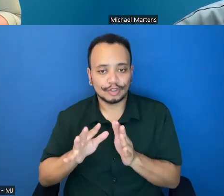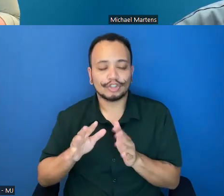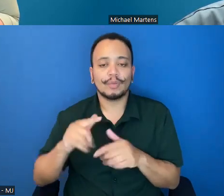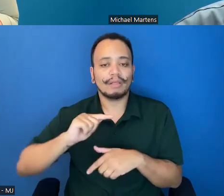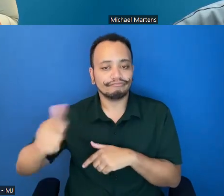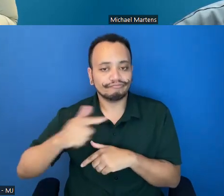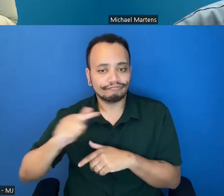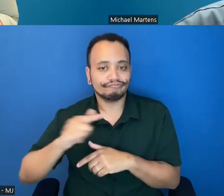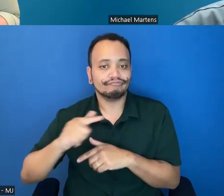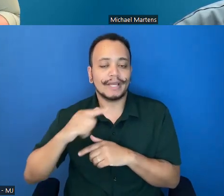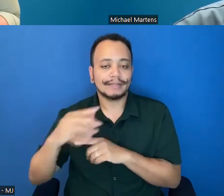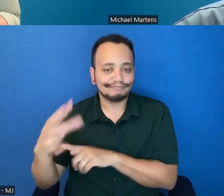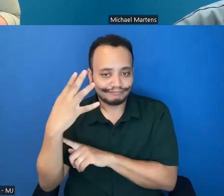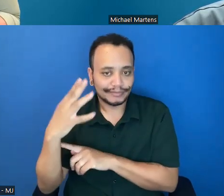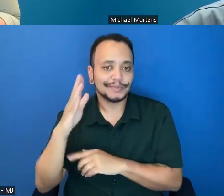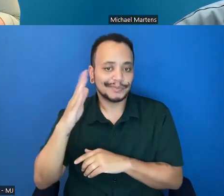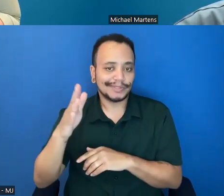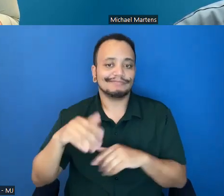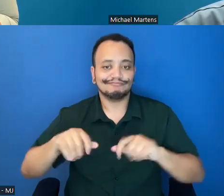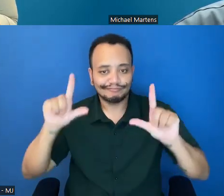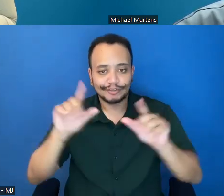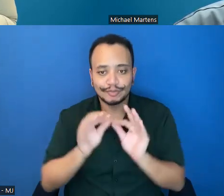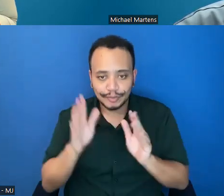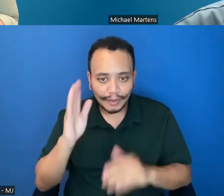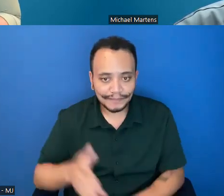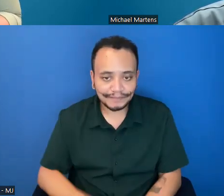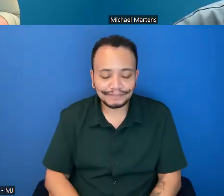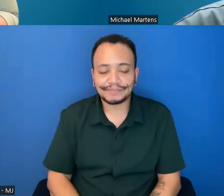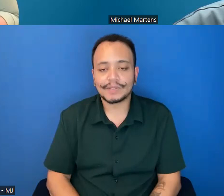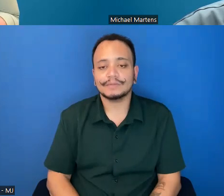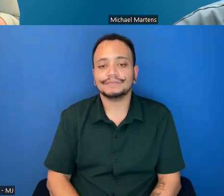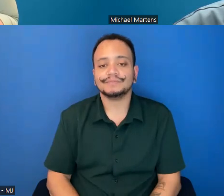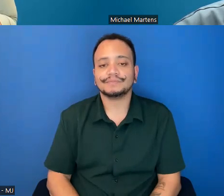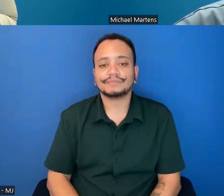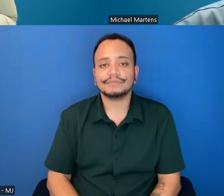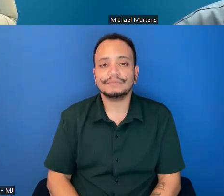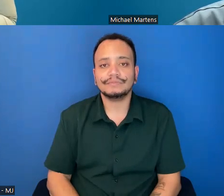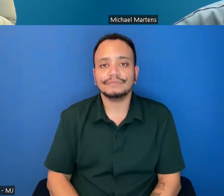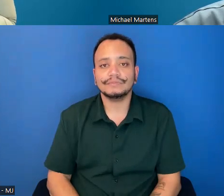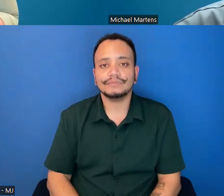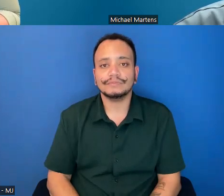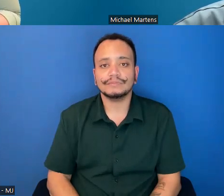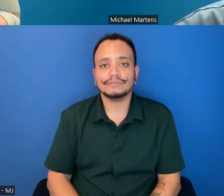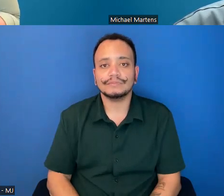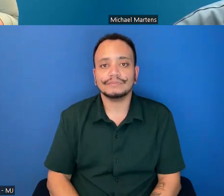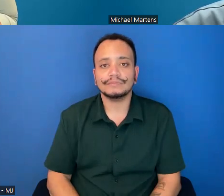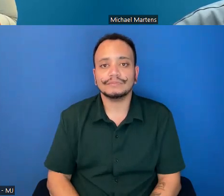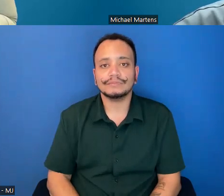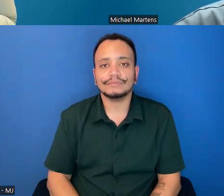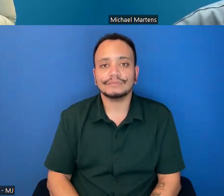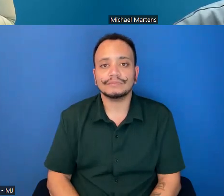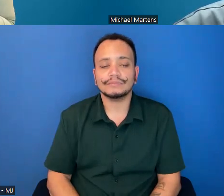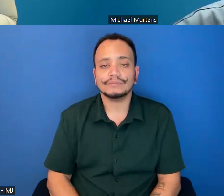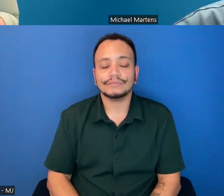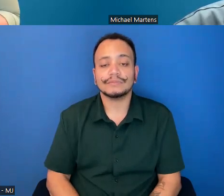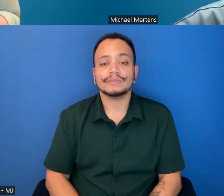spotlight themselves throughout the webinar. I also want to recognize our moderator